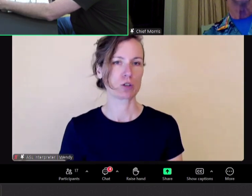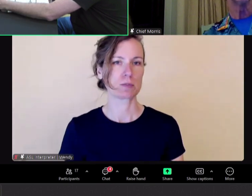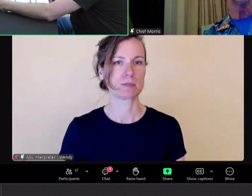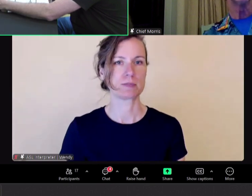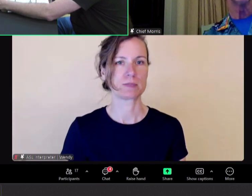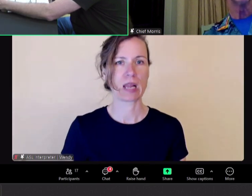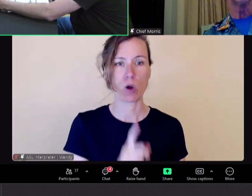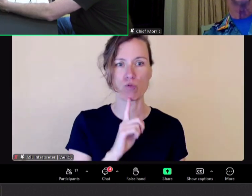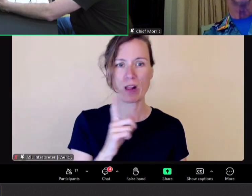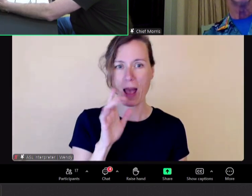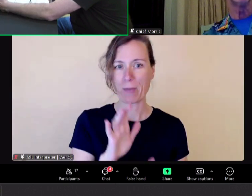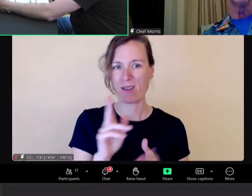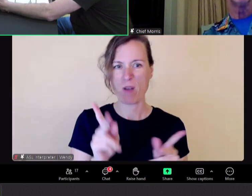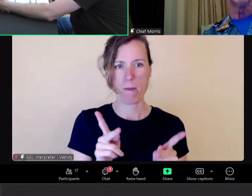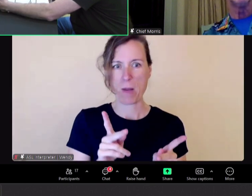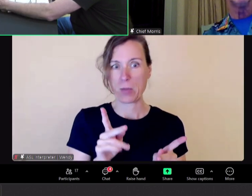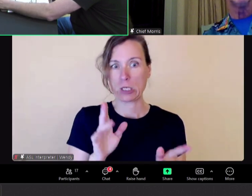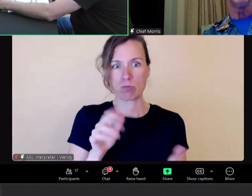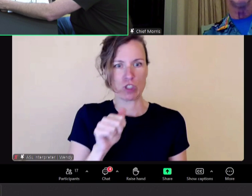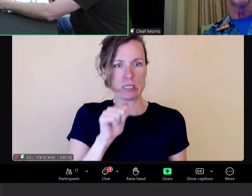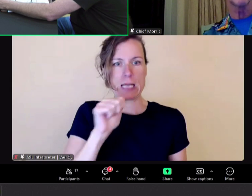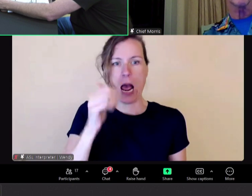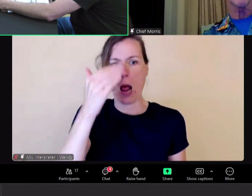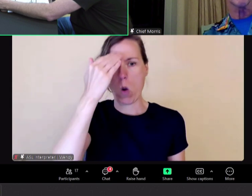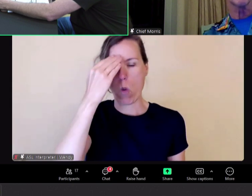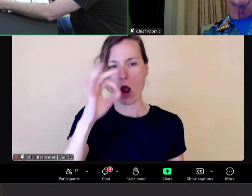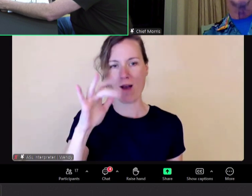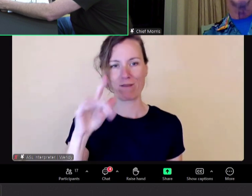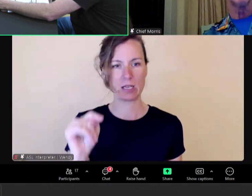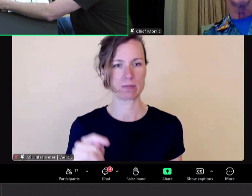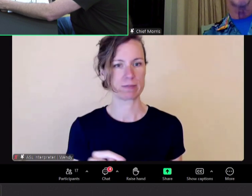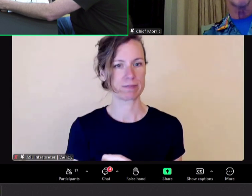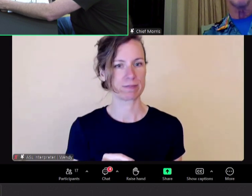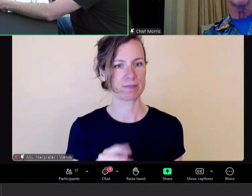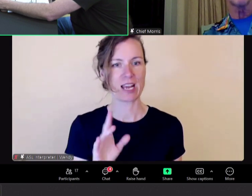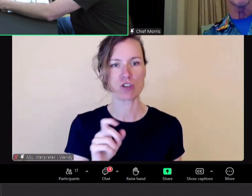of it. They just don't consciously think about it anymore.